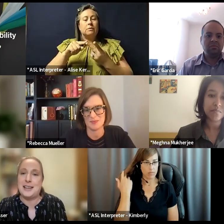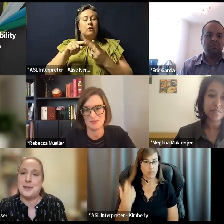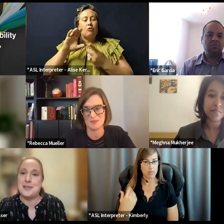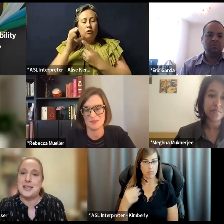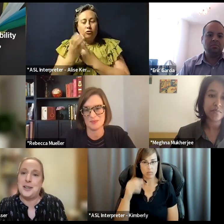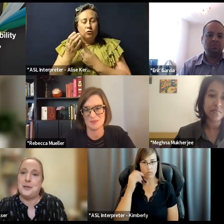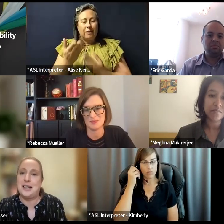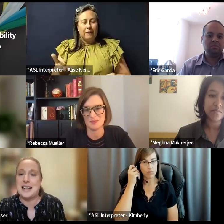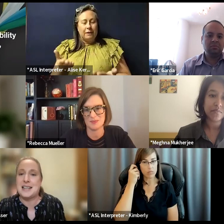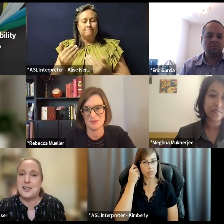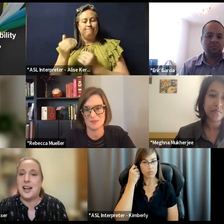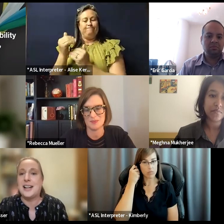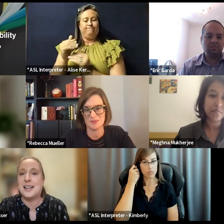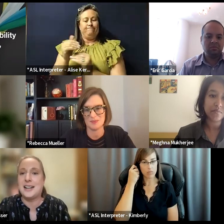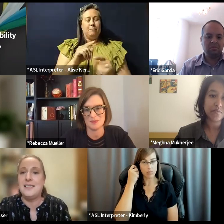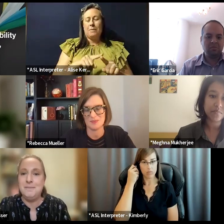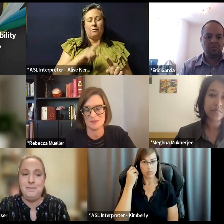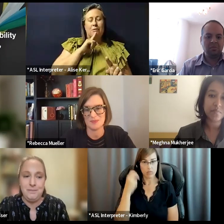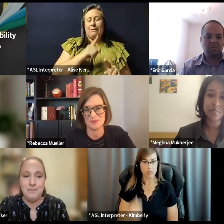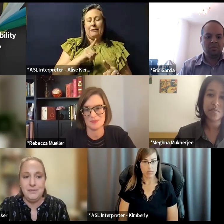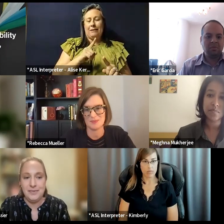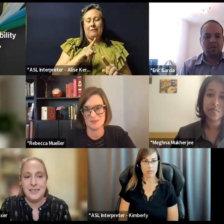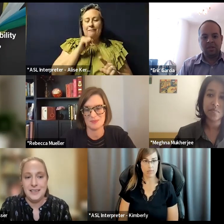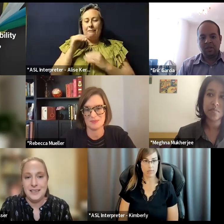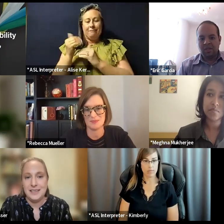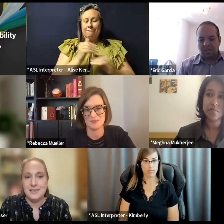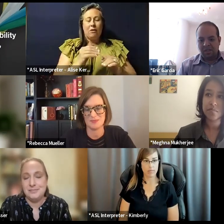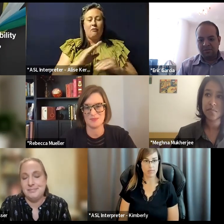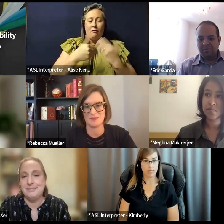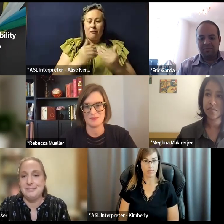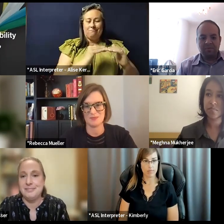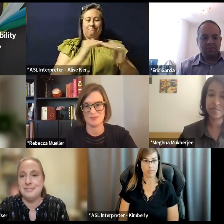if you look at them closely, you realize that they're not at all.